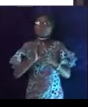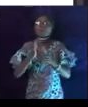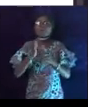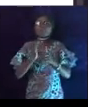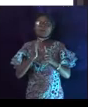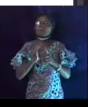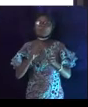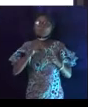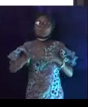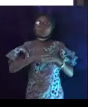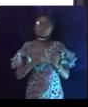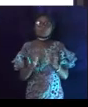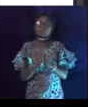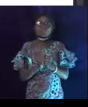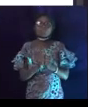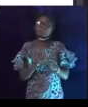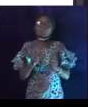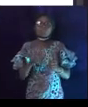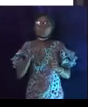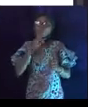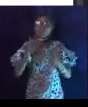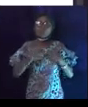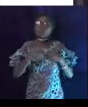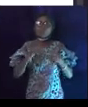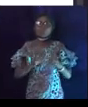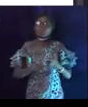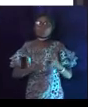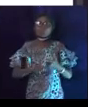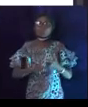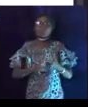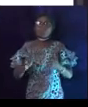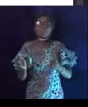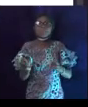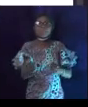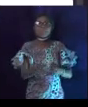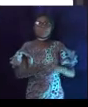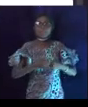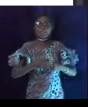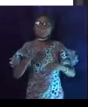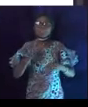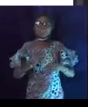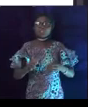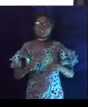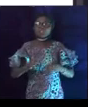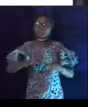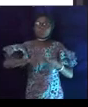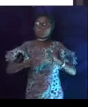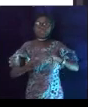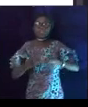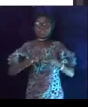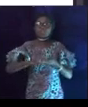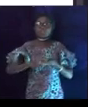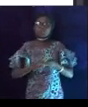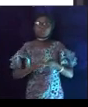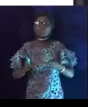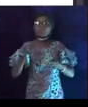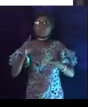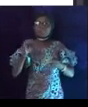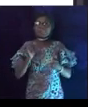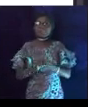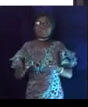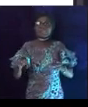well you performed in that assignment. So you were given these temperatures and you were asked to convert them from